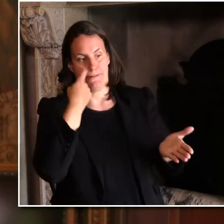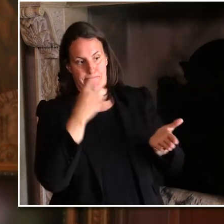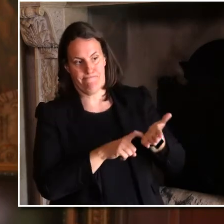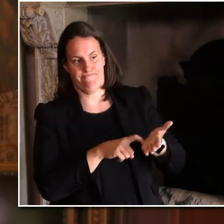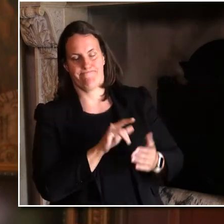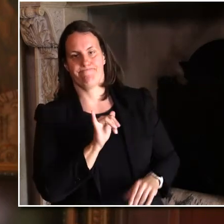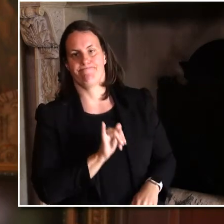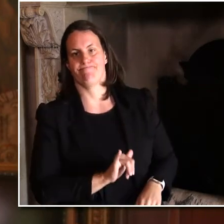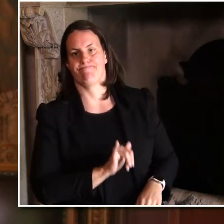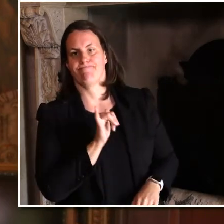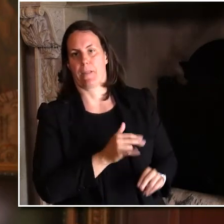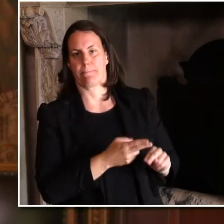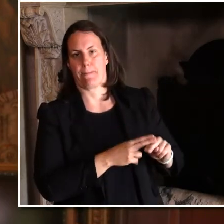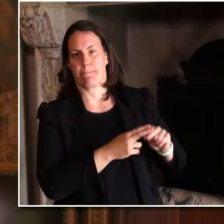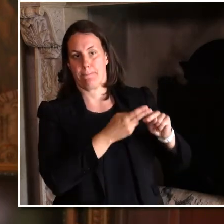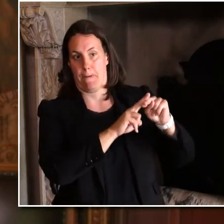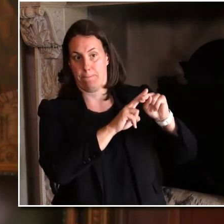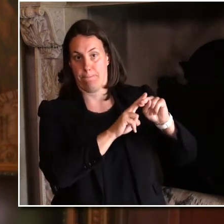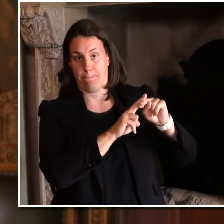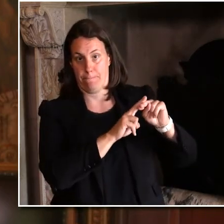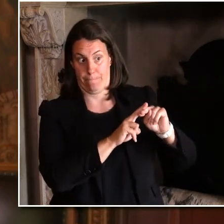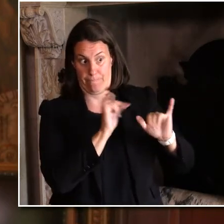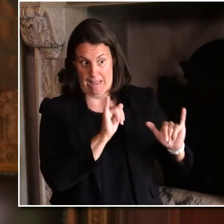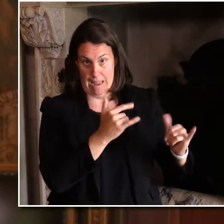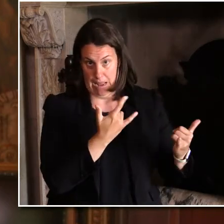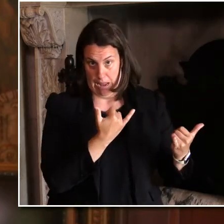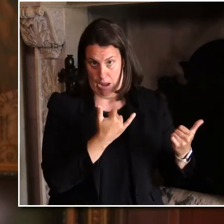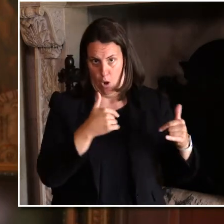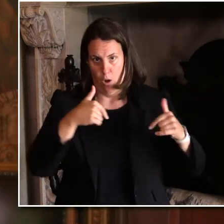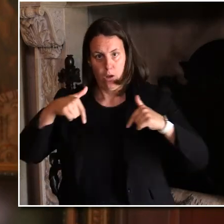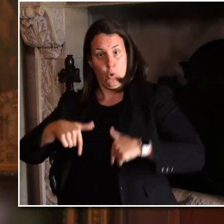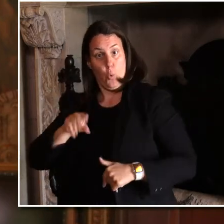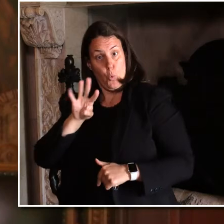seen. Our stay-at-home order has been,